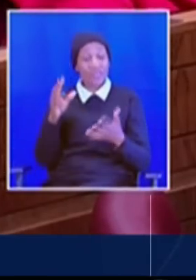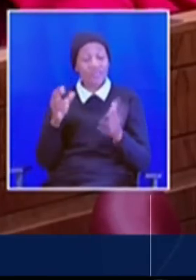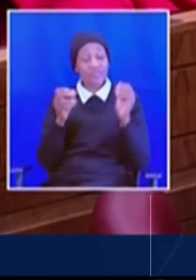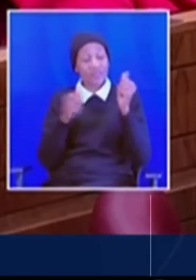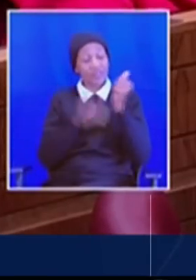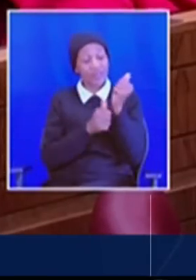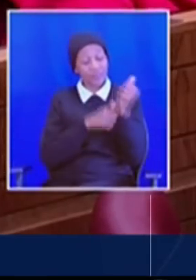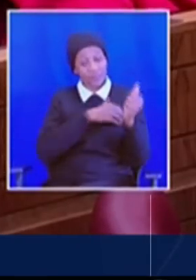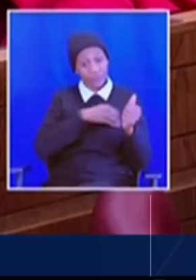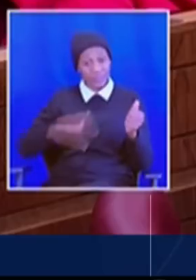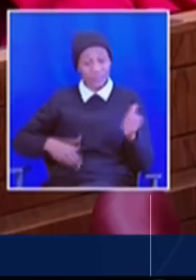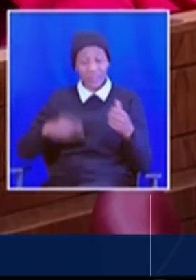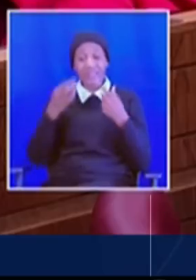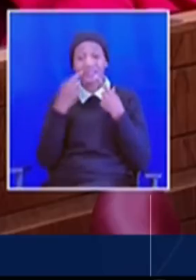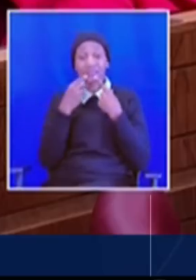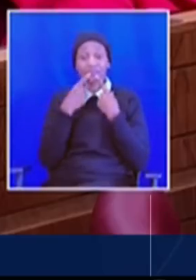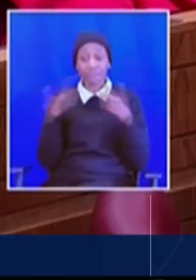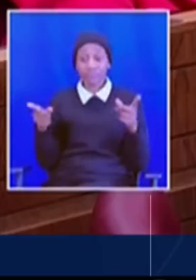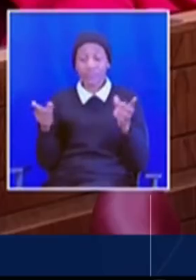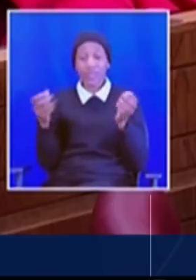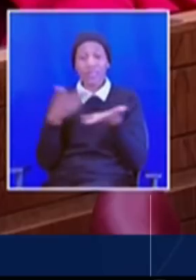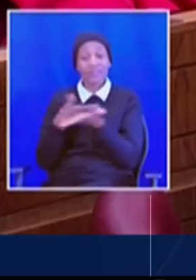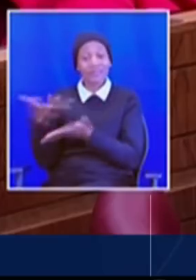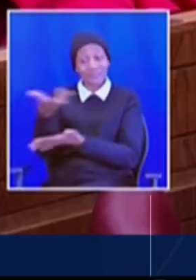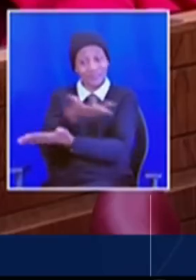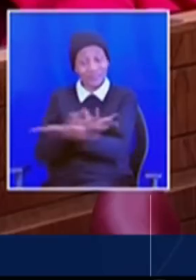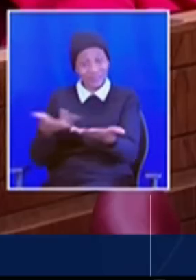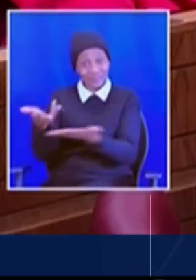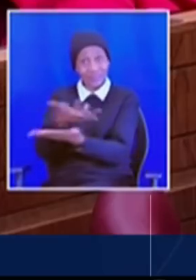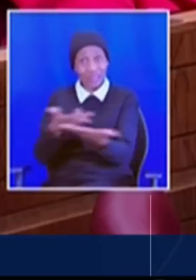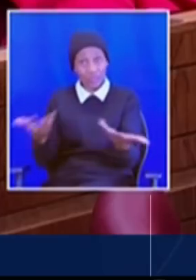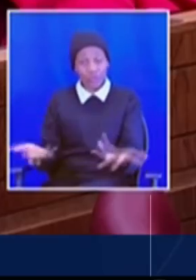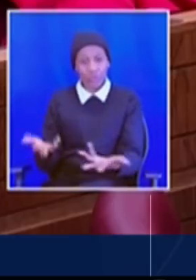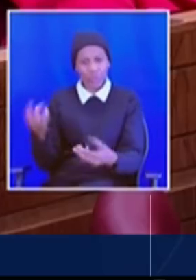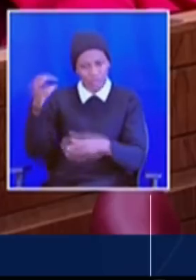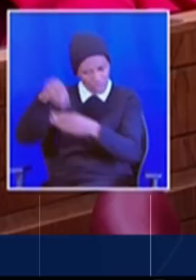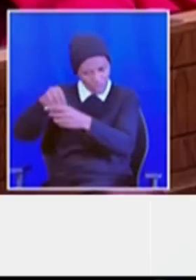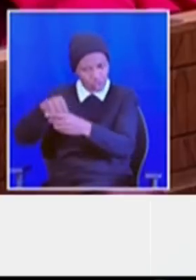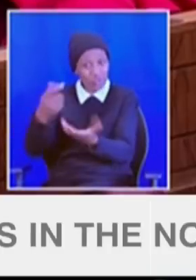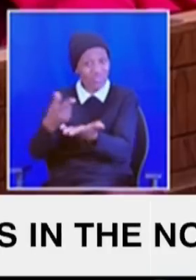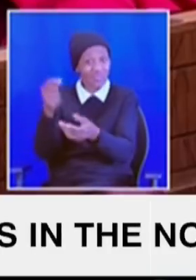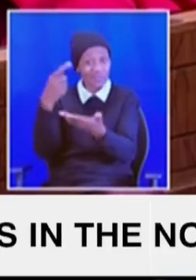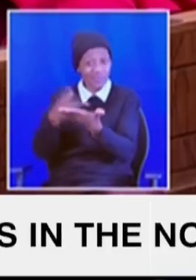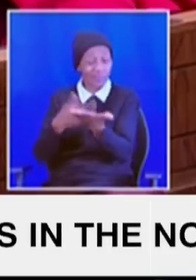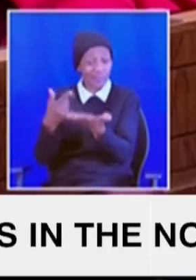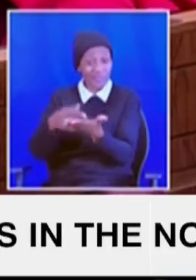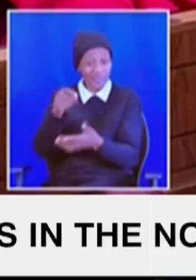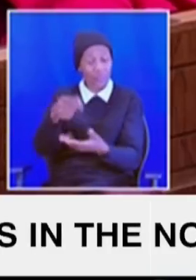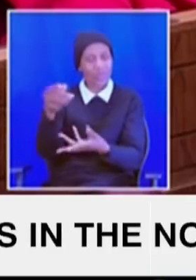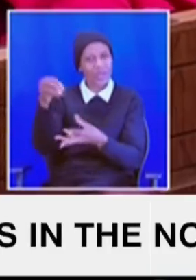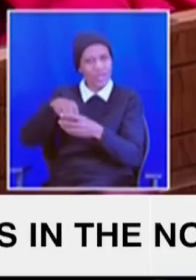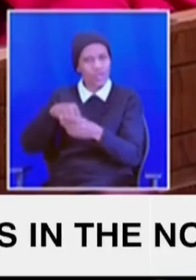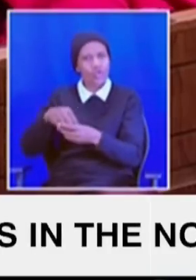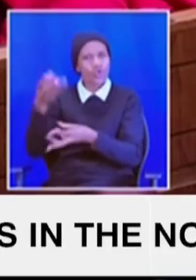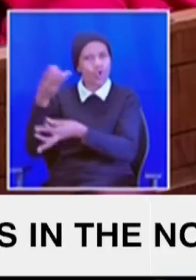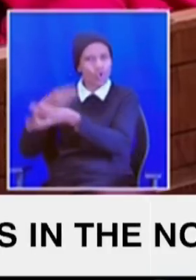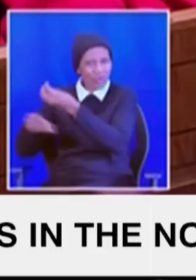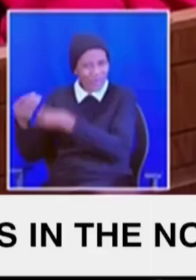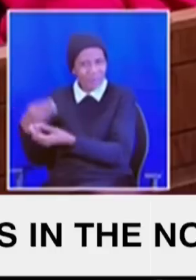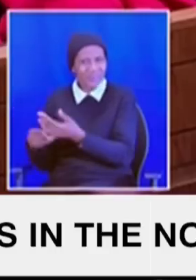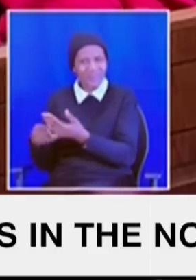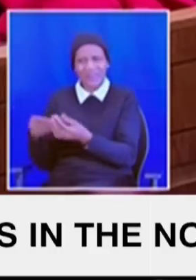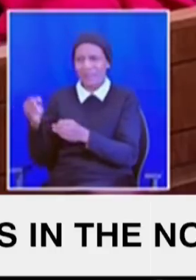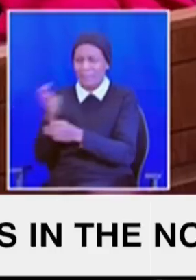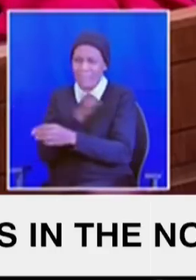President refers to also include a focus on the high levels of corruption and mismanagement, which under the leadership of the